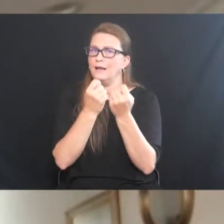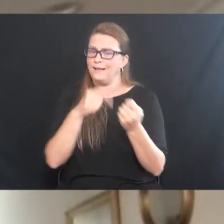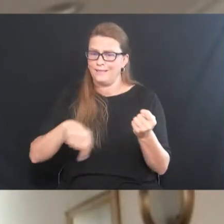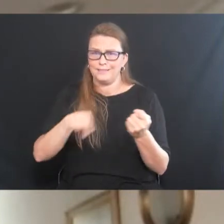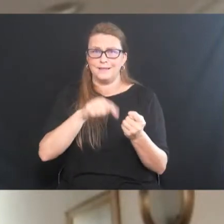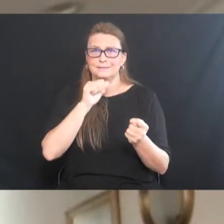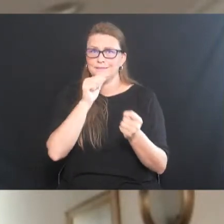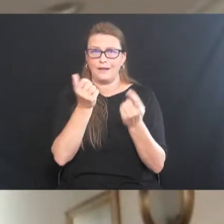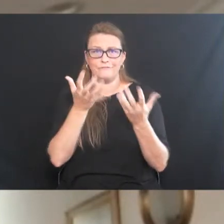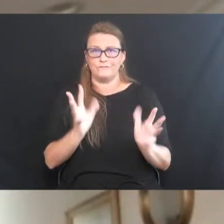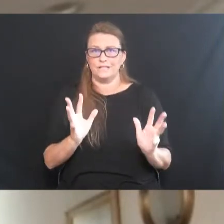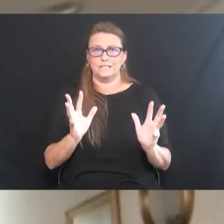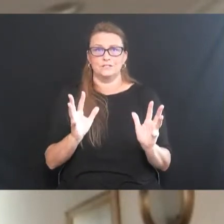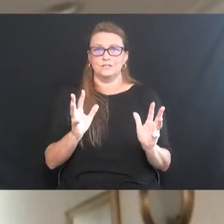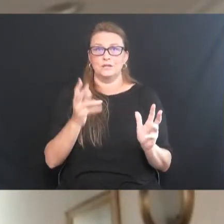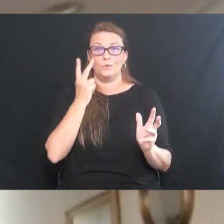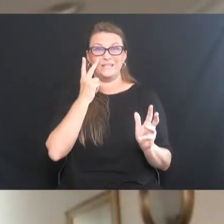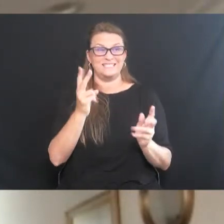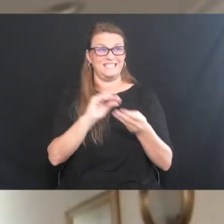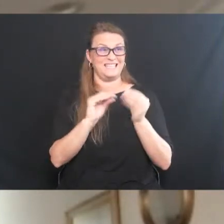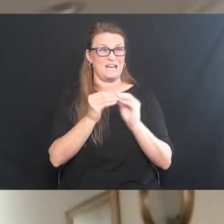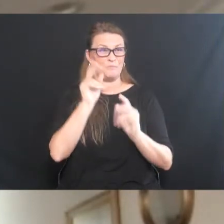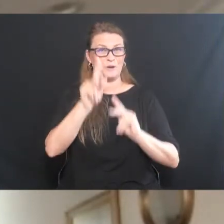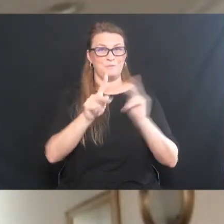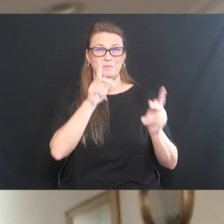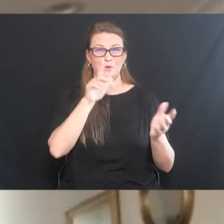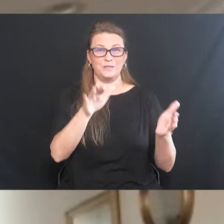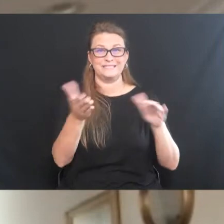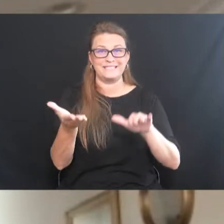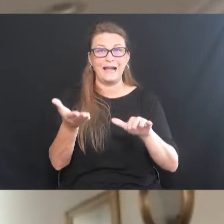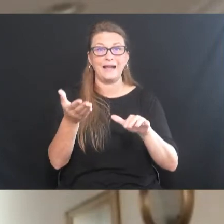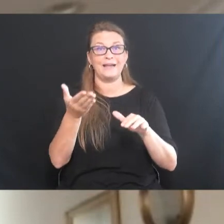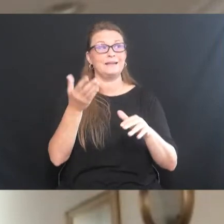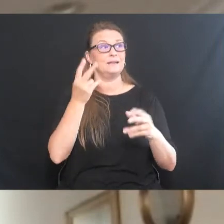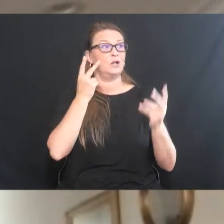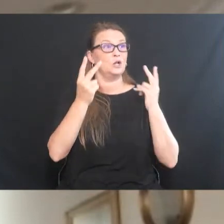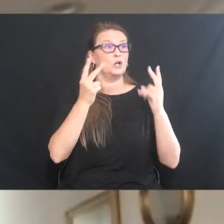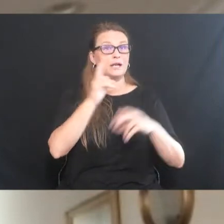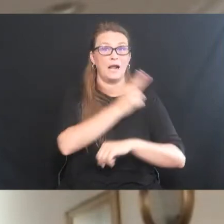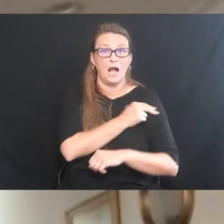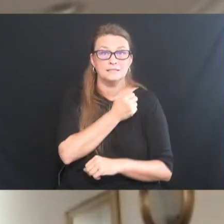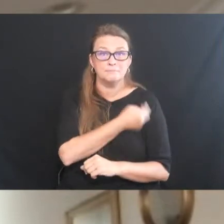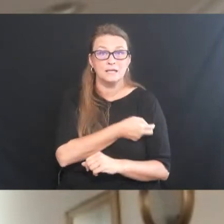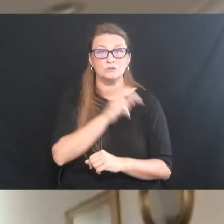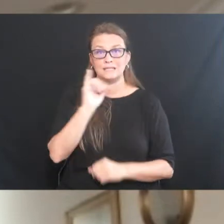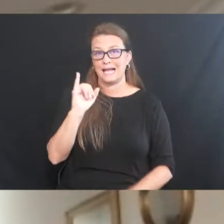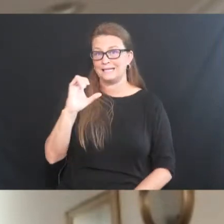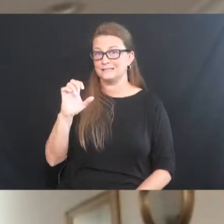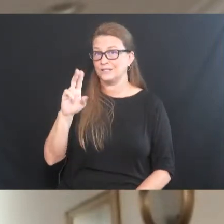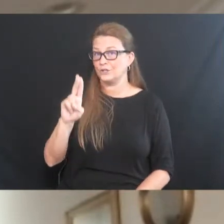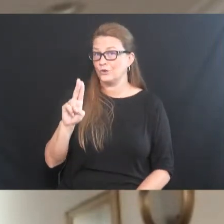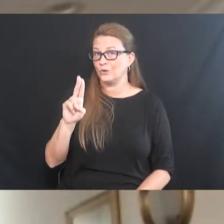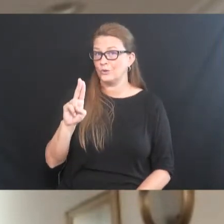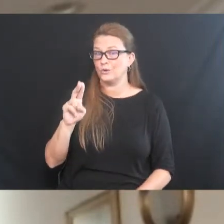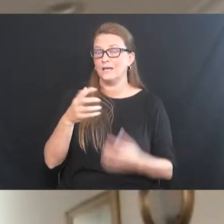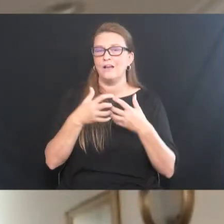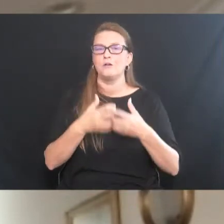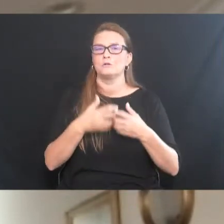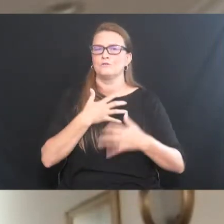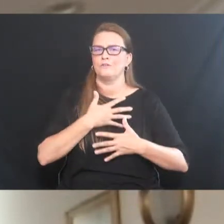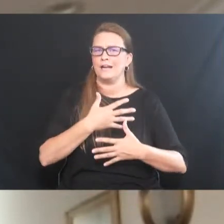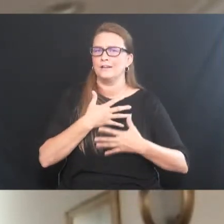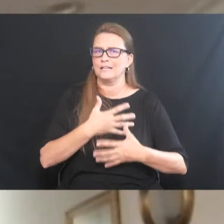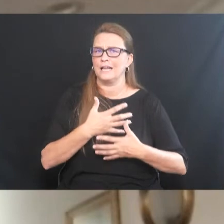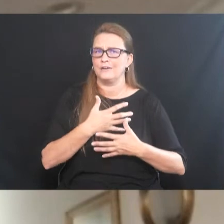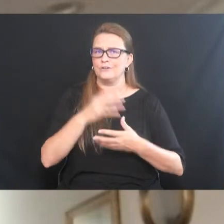particularly looking at the number of people dying every day, looking at our hospitals, particularly our ICUs and ventilator number